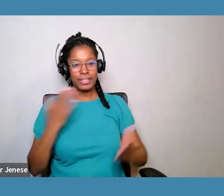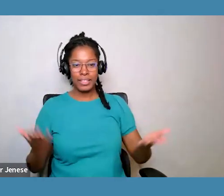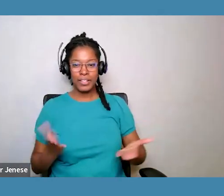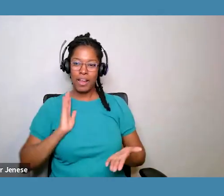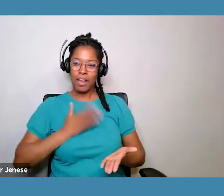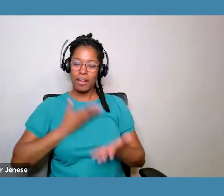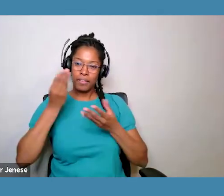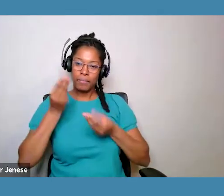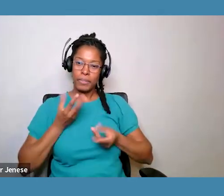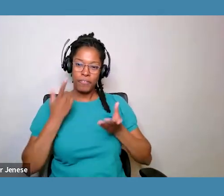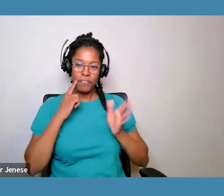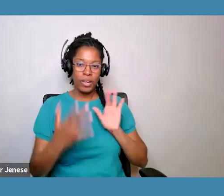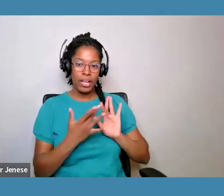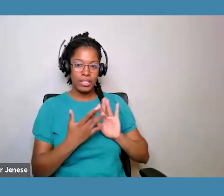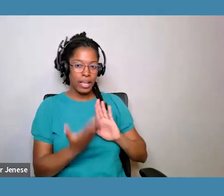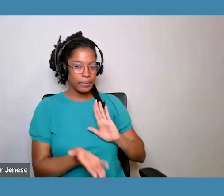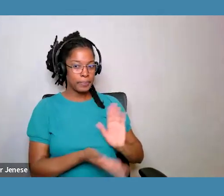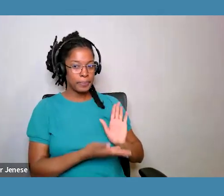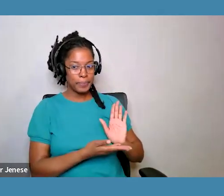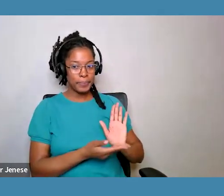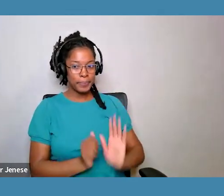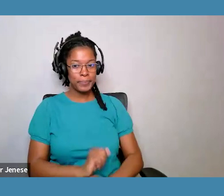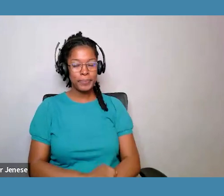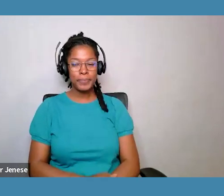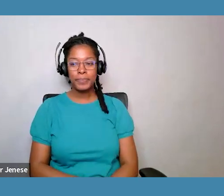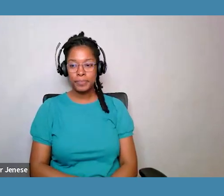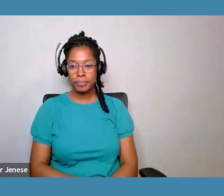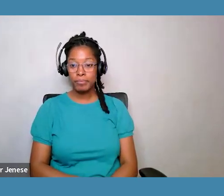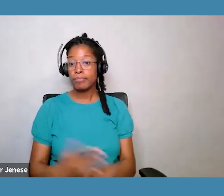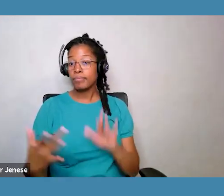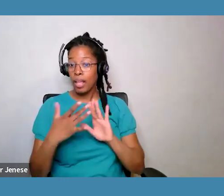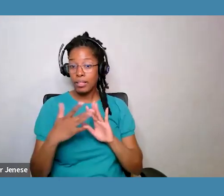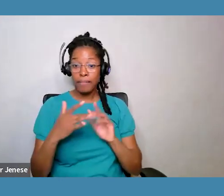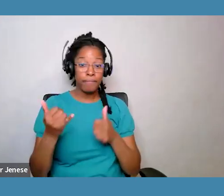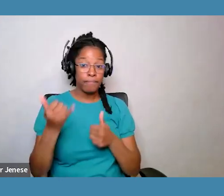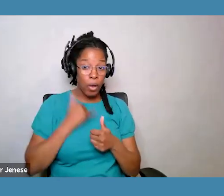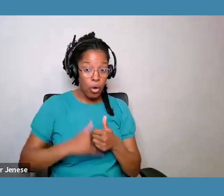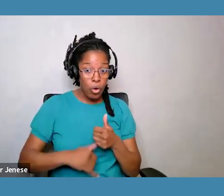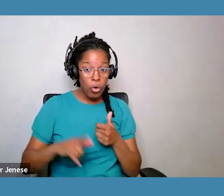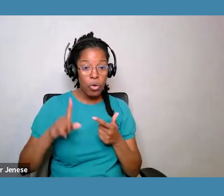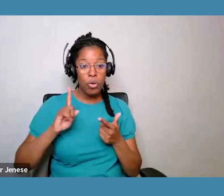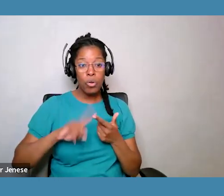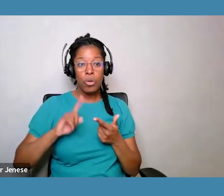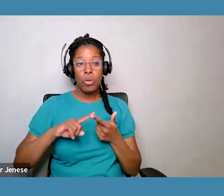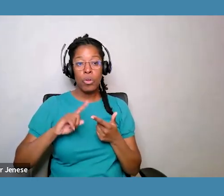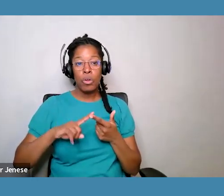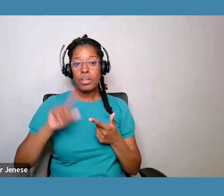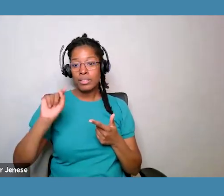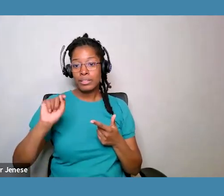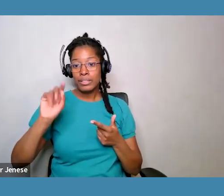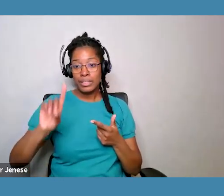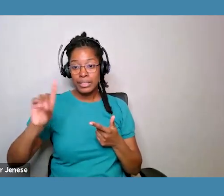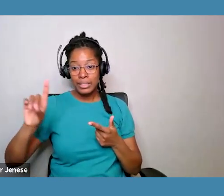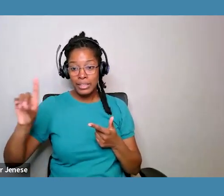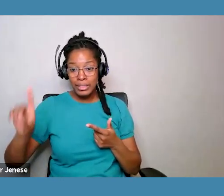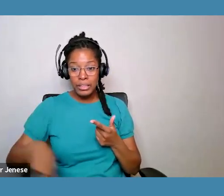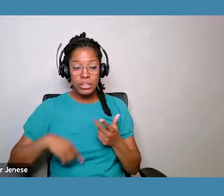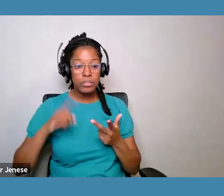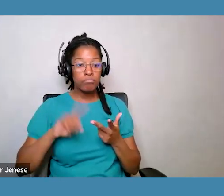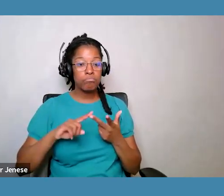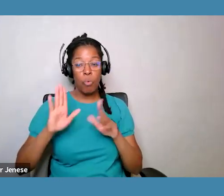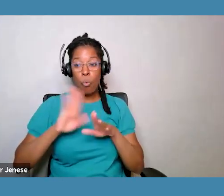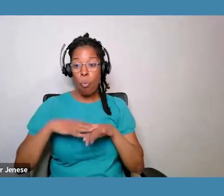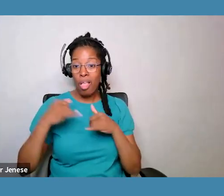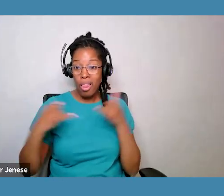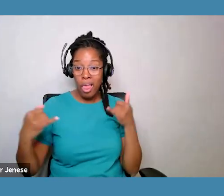our contact information on the screen. You can contact us by phone, we have TDD, you can contact us online, our